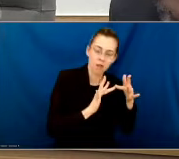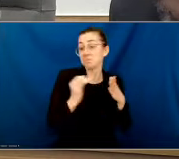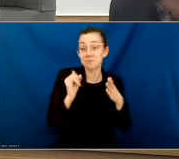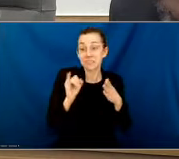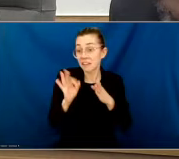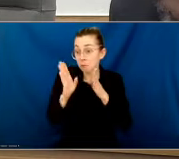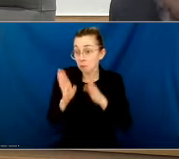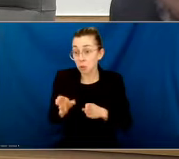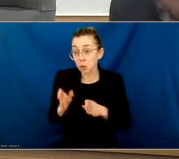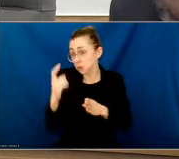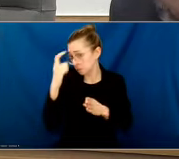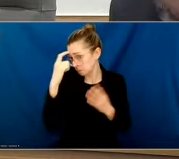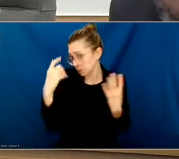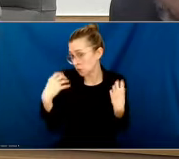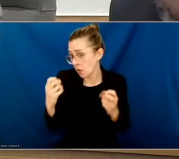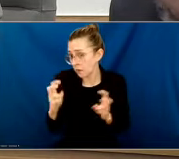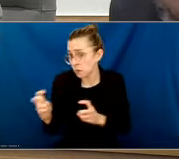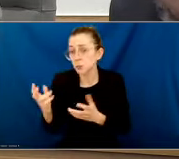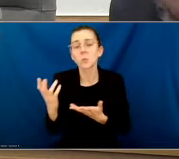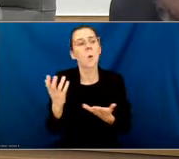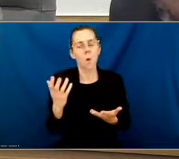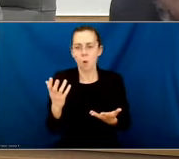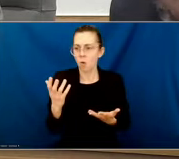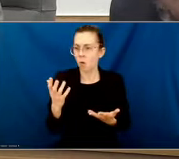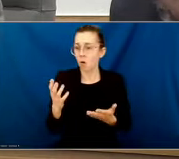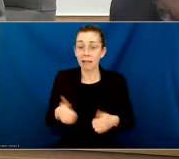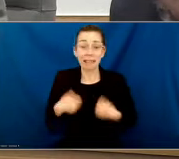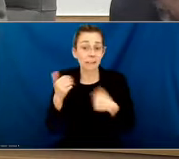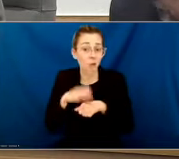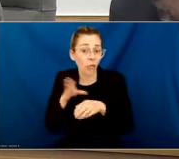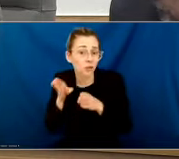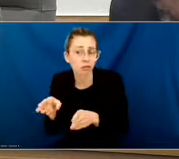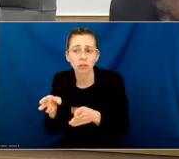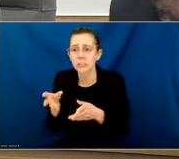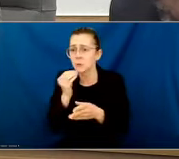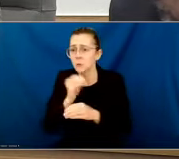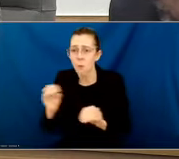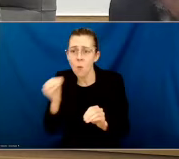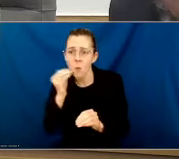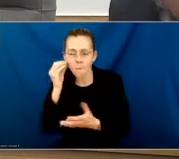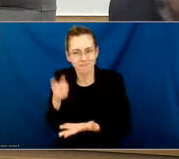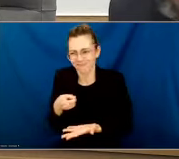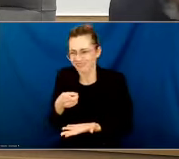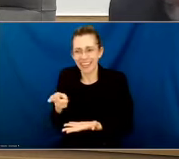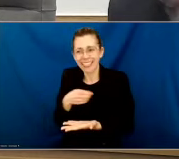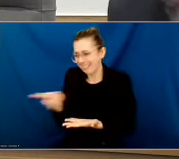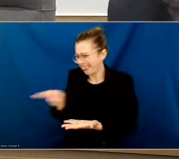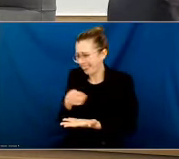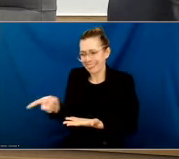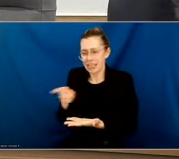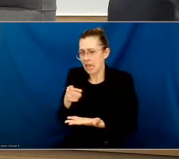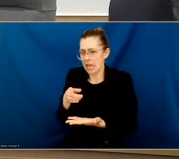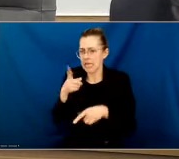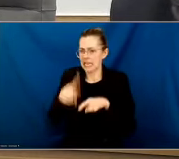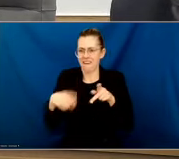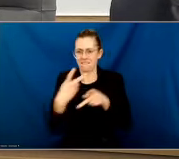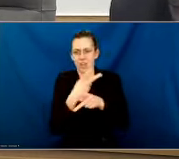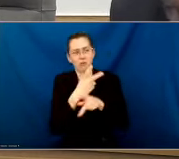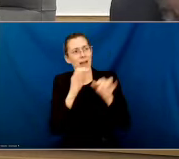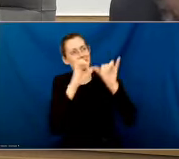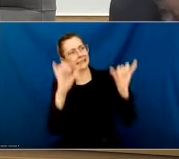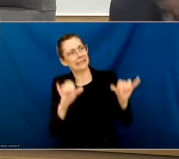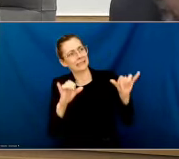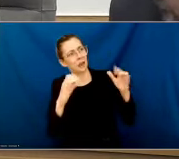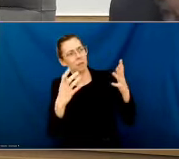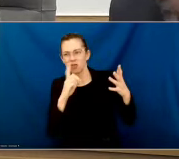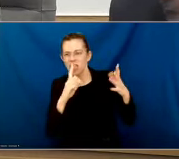come from the street. It's not reasonable for us to expect that they can work through this litany of bureaucracy without some assistance.